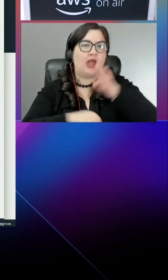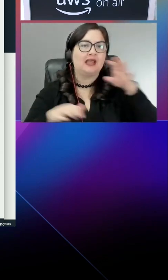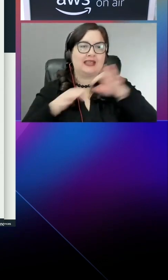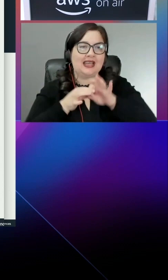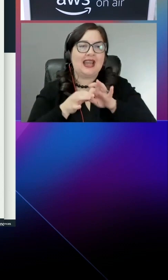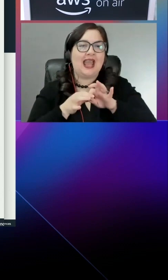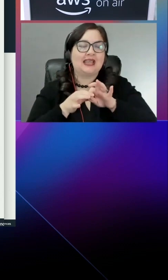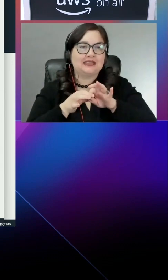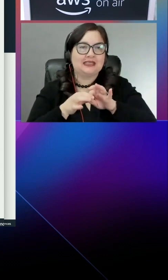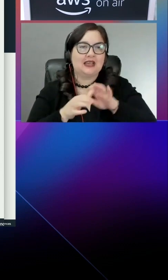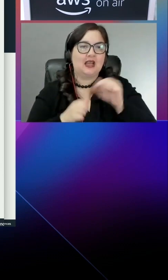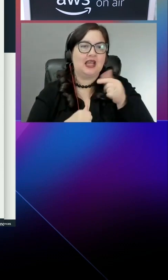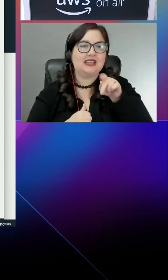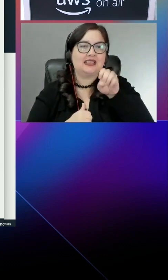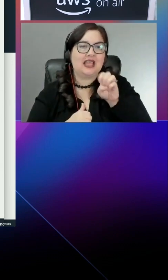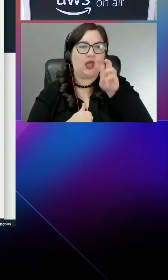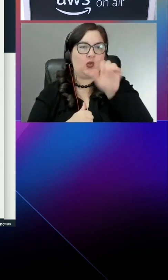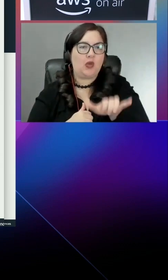name it appropriately.